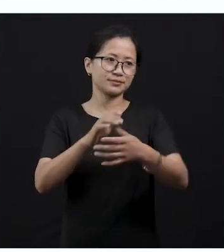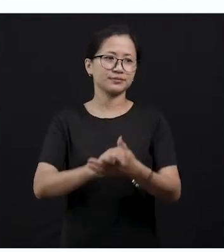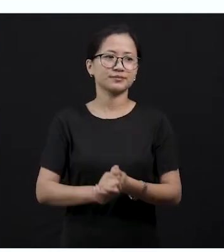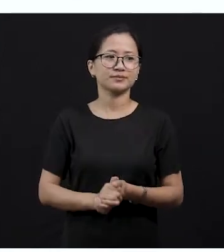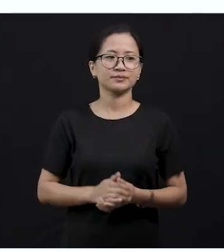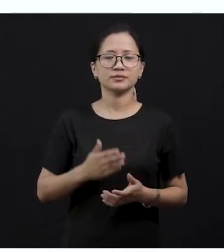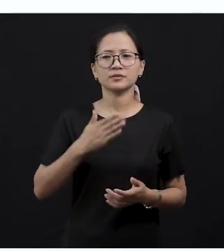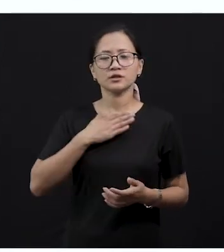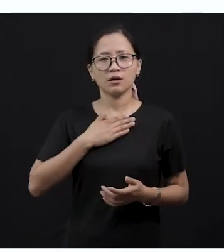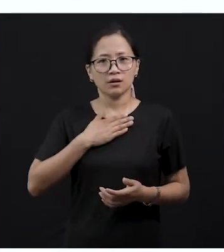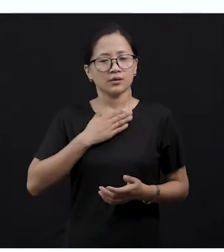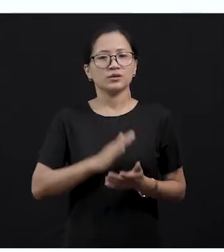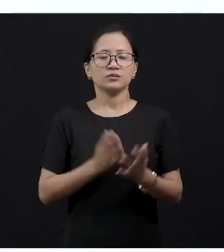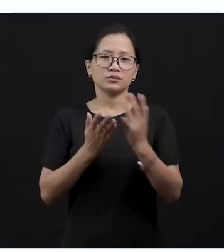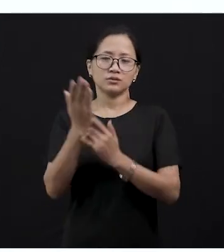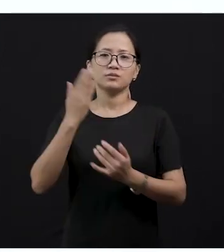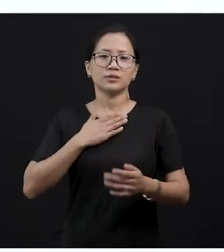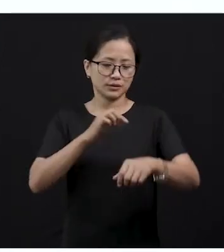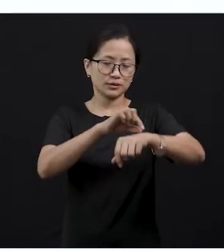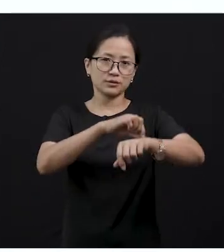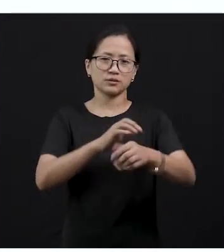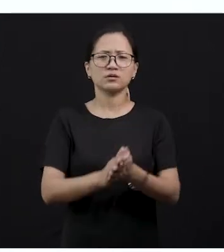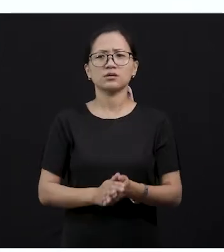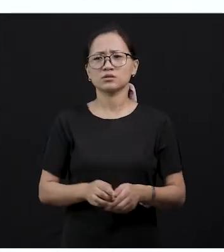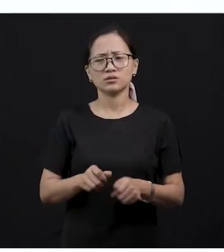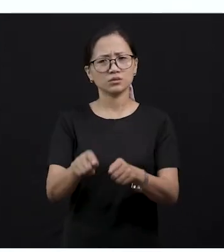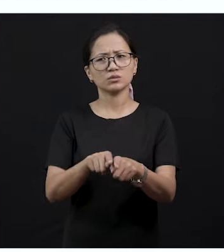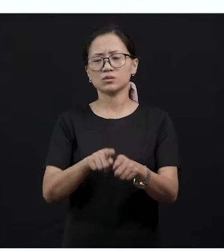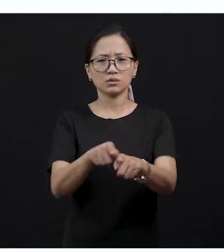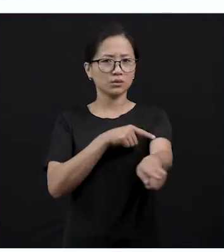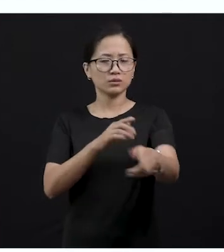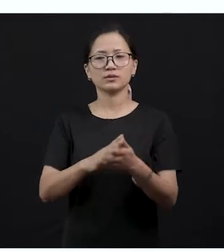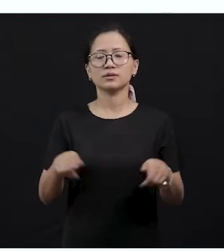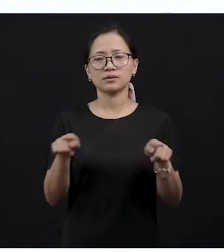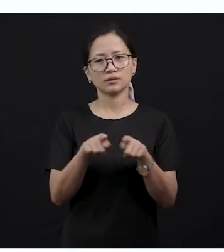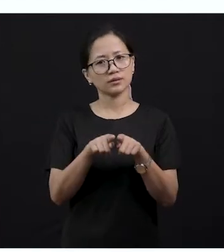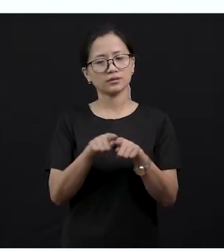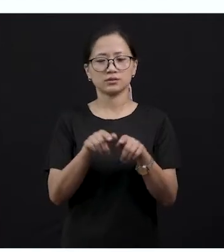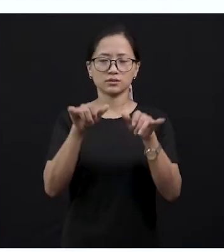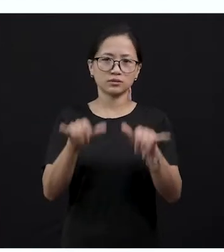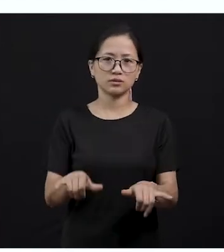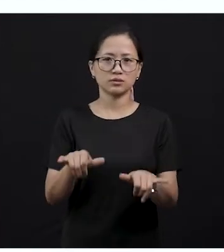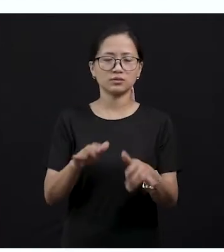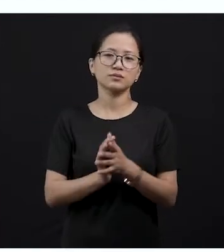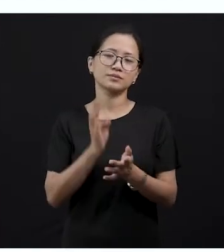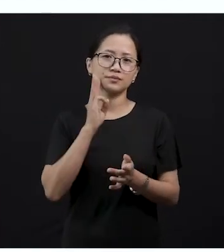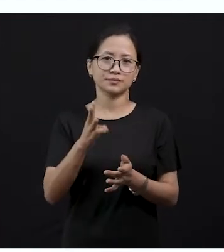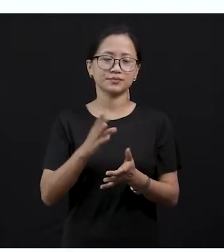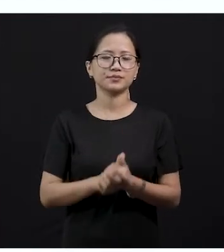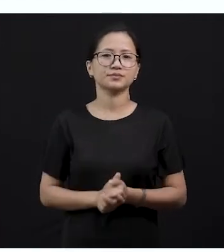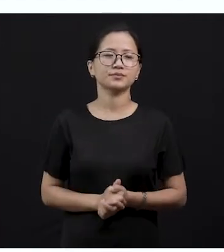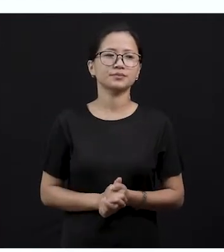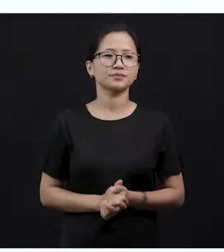I breathe through my skin as long as it stays wet. The earthworm sees.